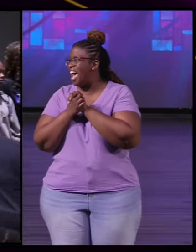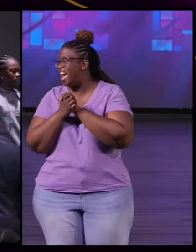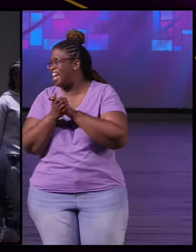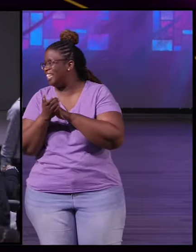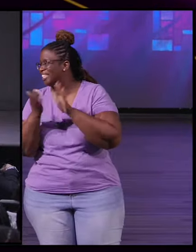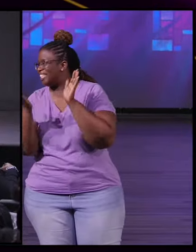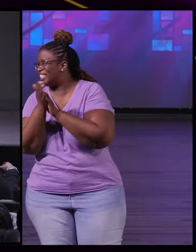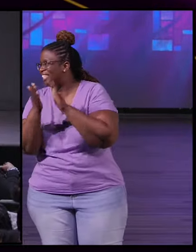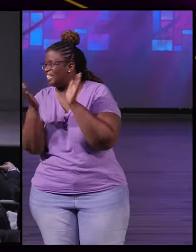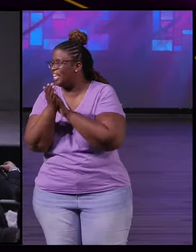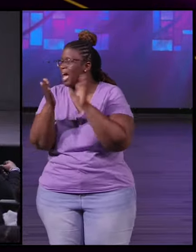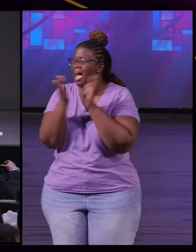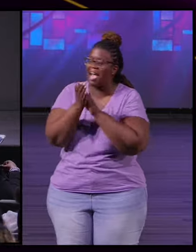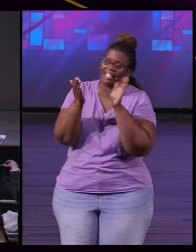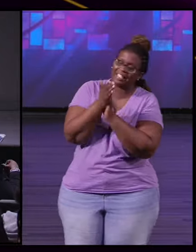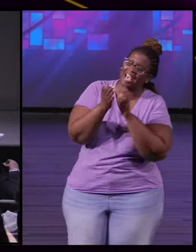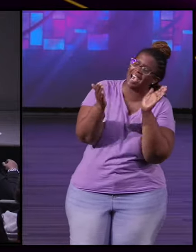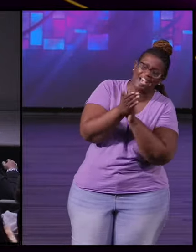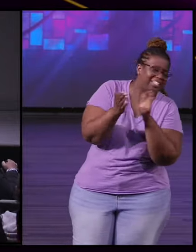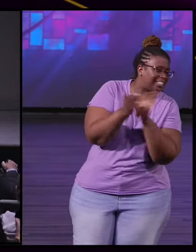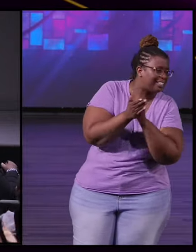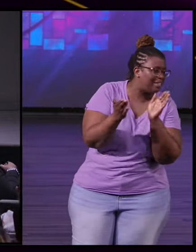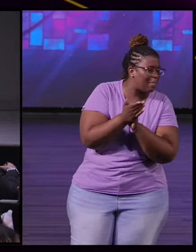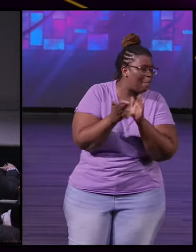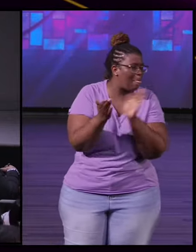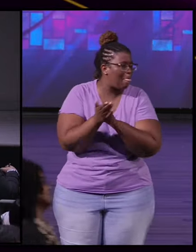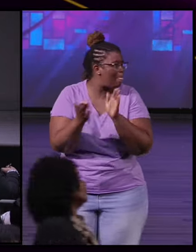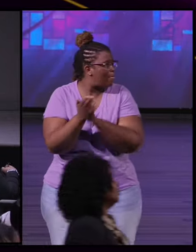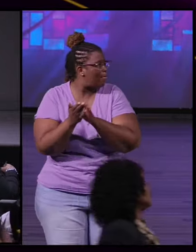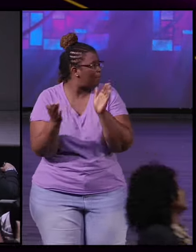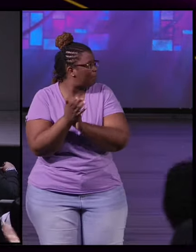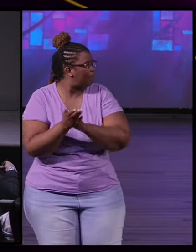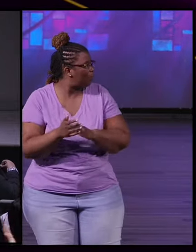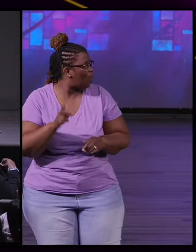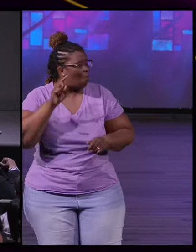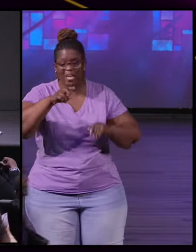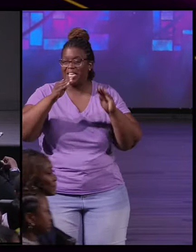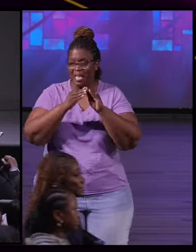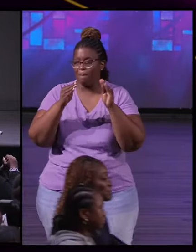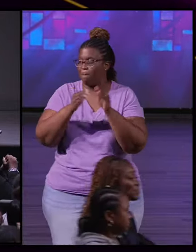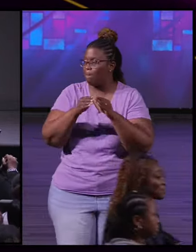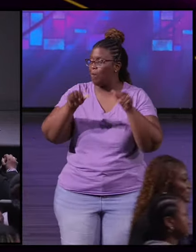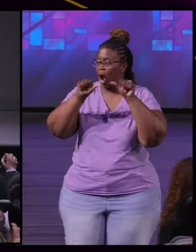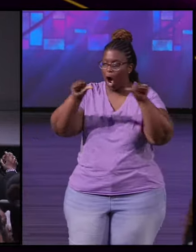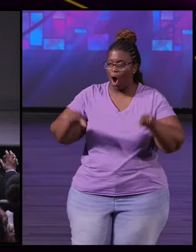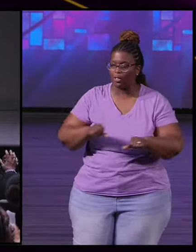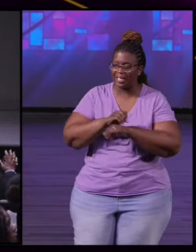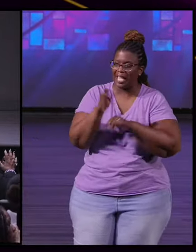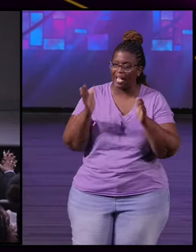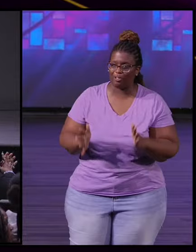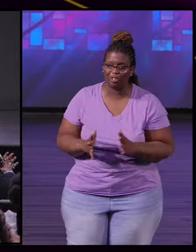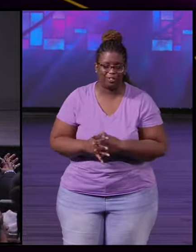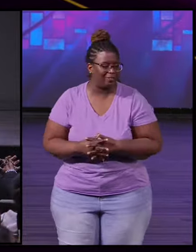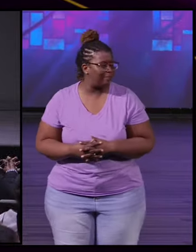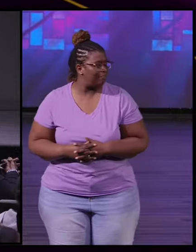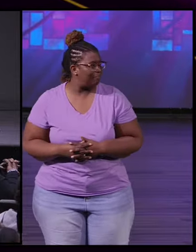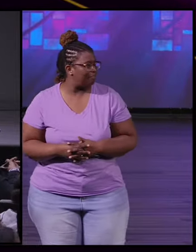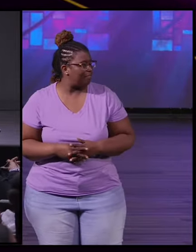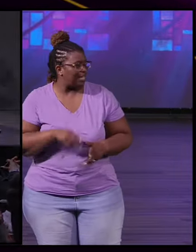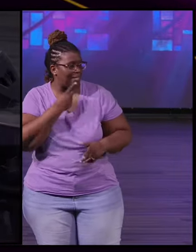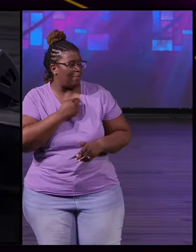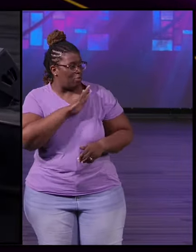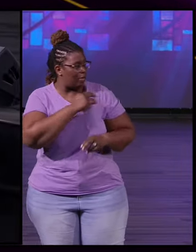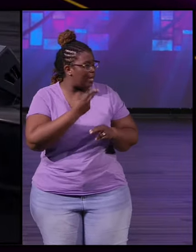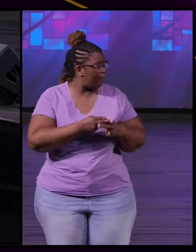Come on, family, that's right. Come on, family. All around you. I need an altar counselor. Come on. Hey, darling. He is with you. Good, tell me your